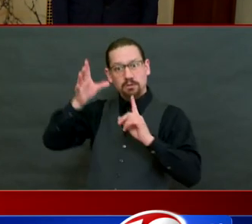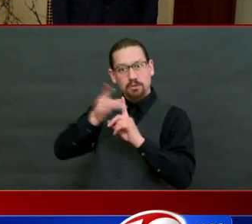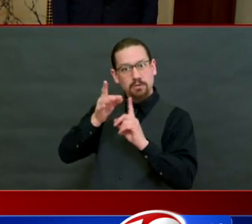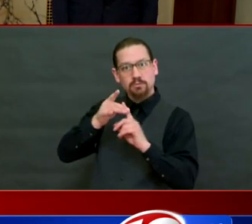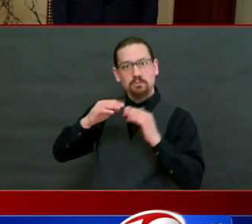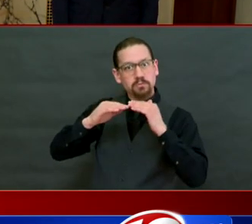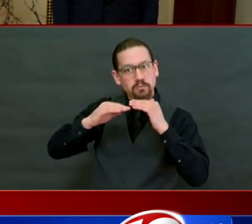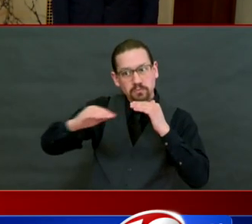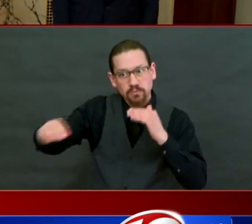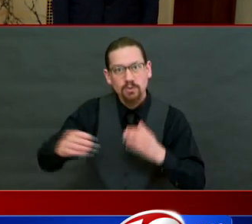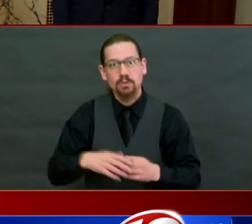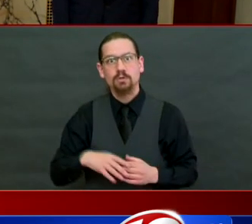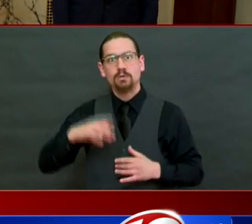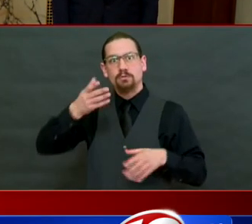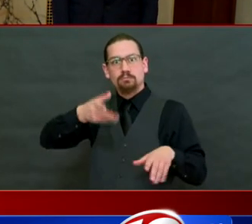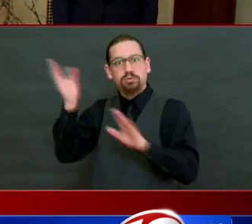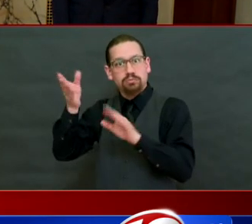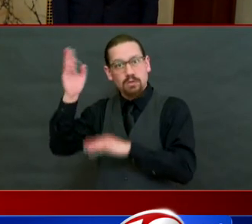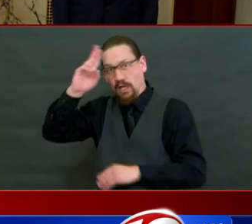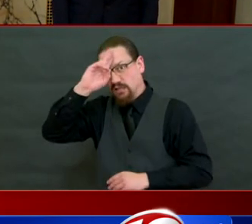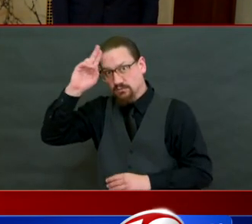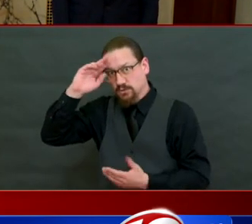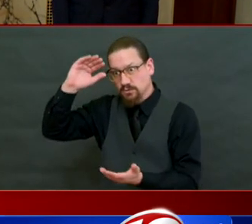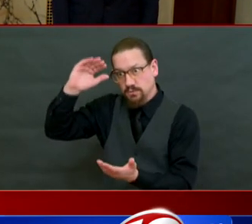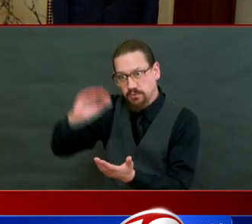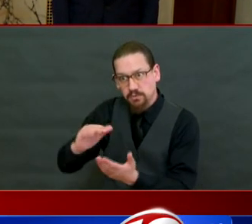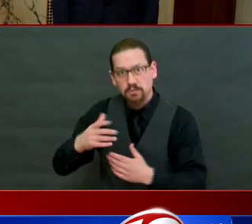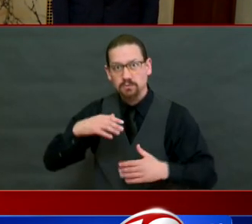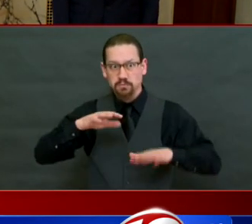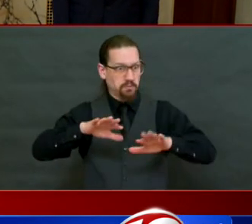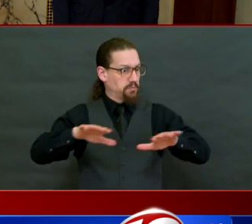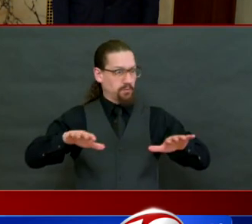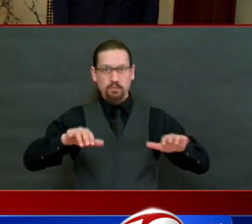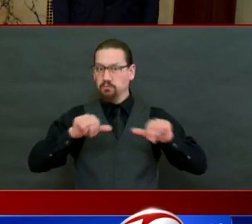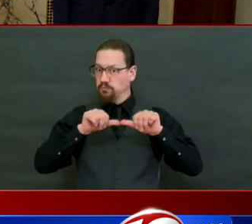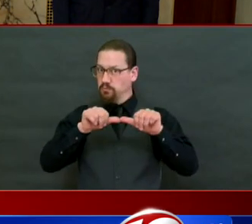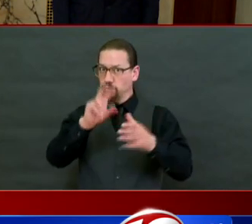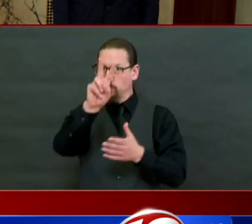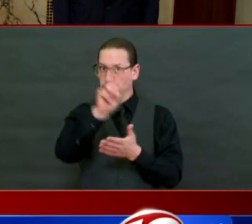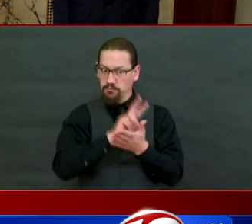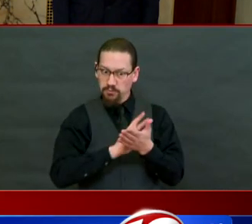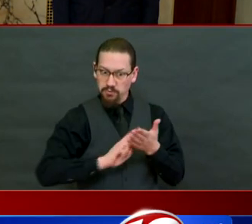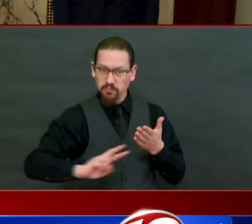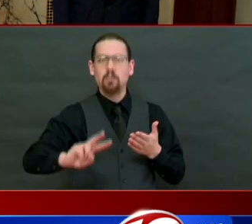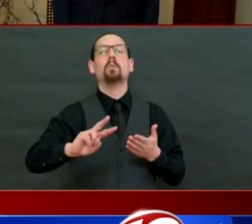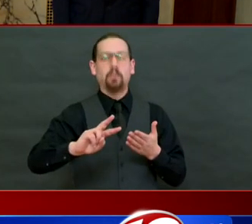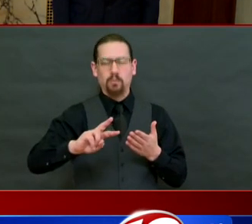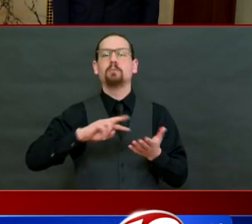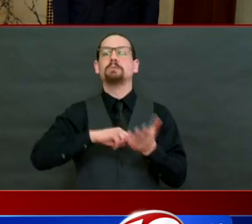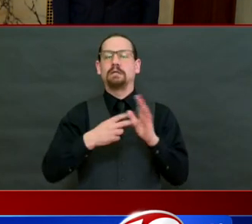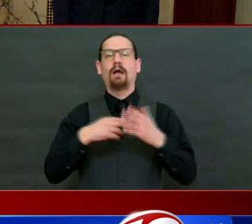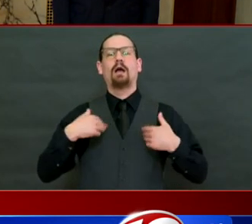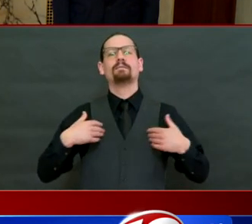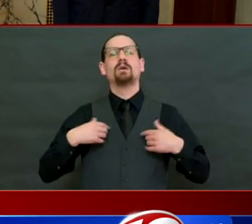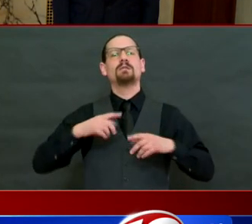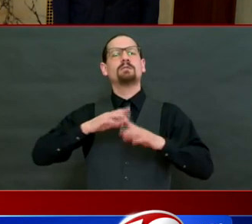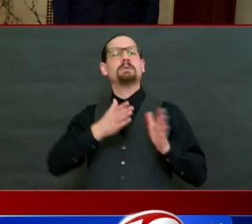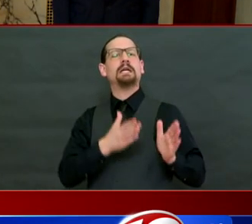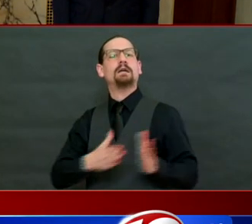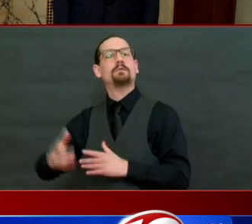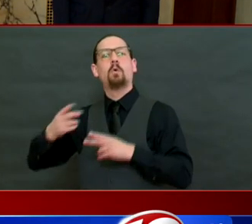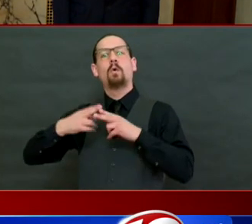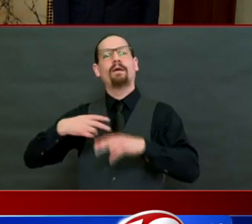economy because we never closed manufacturing and we never shut down